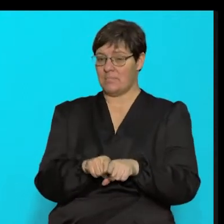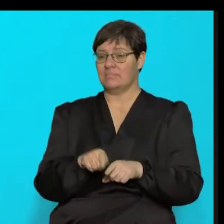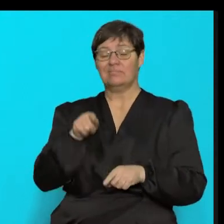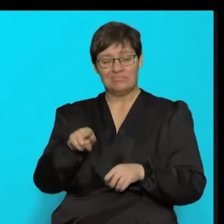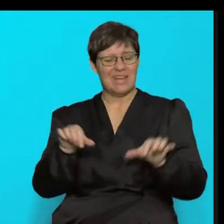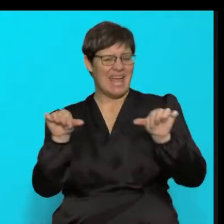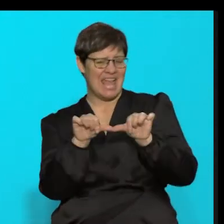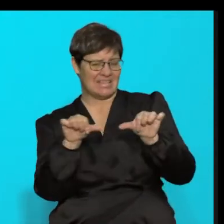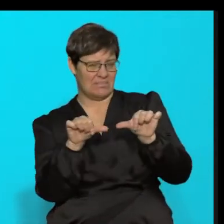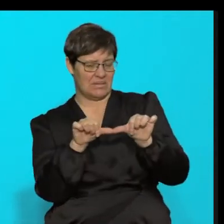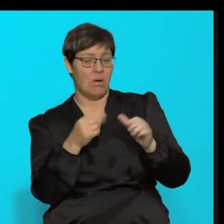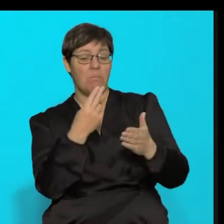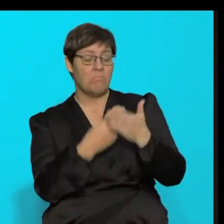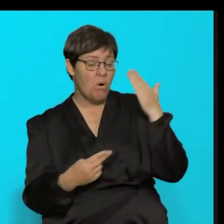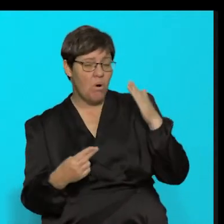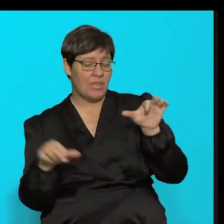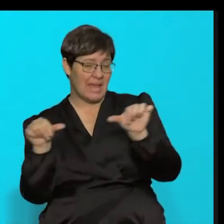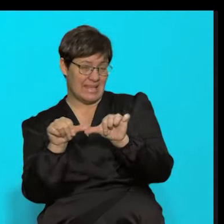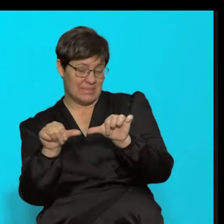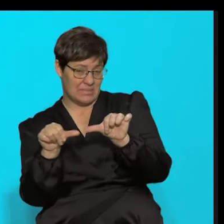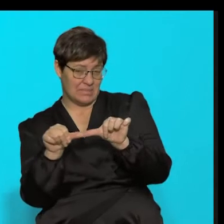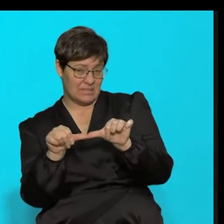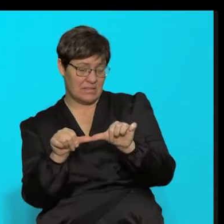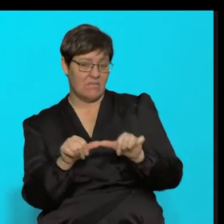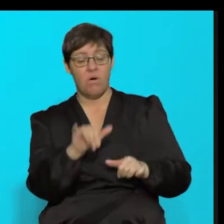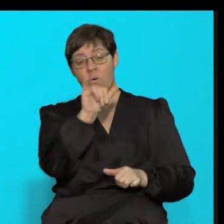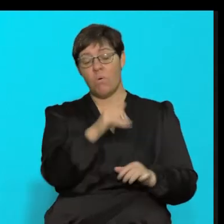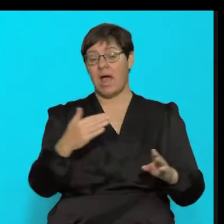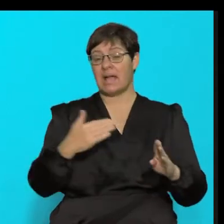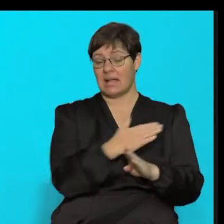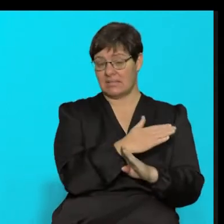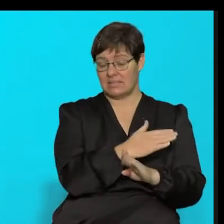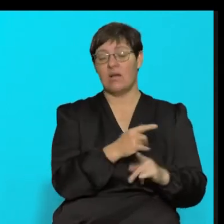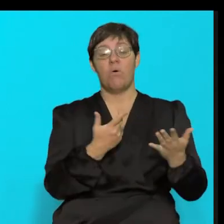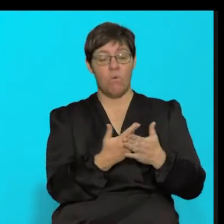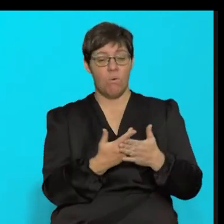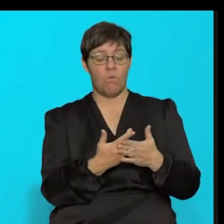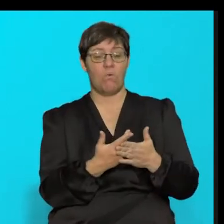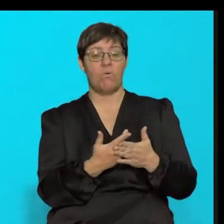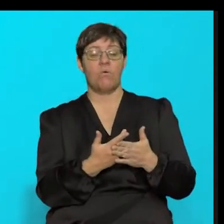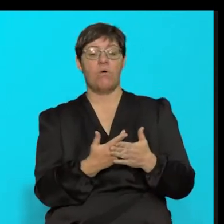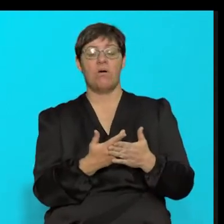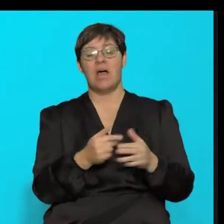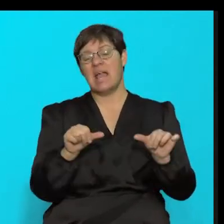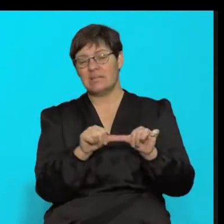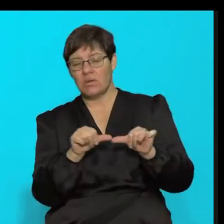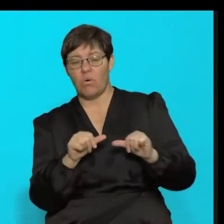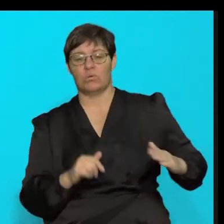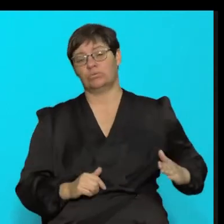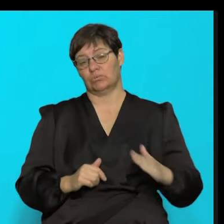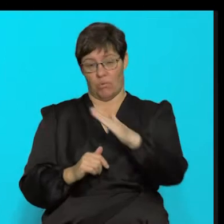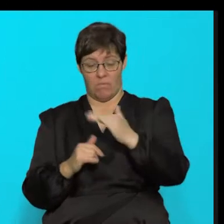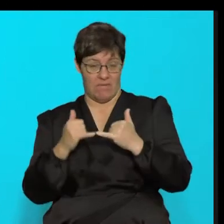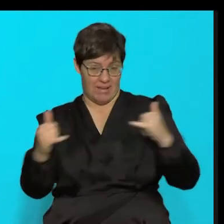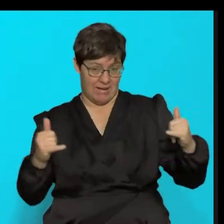this is the estimate. So both the estimate for y cut and estimate for the slope of a